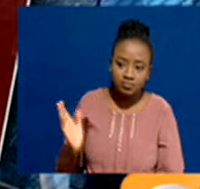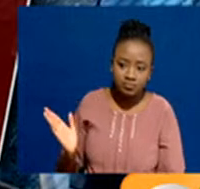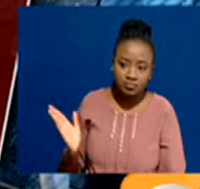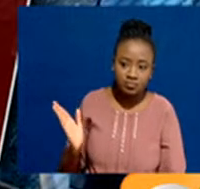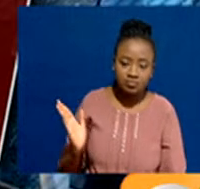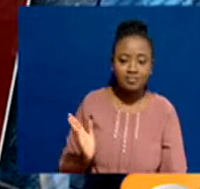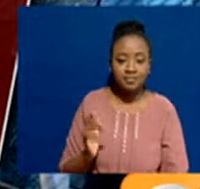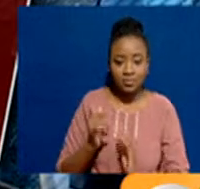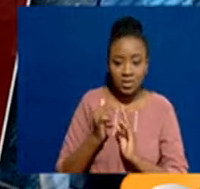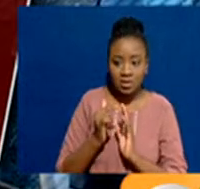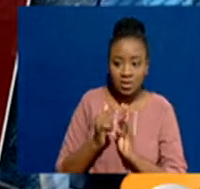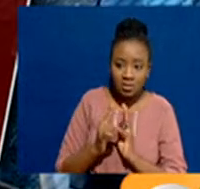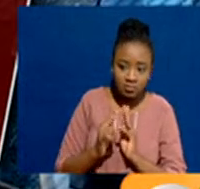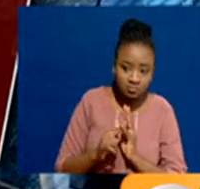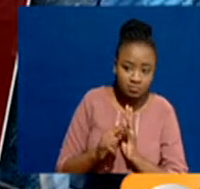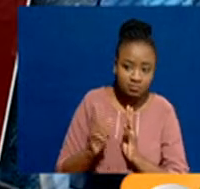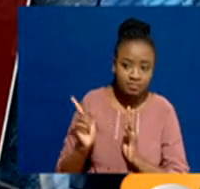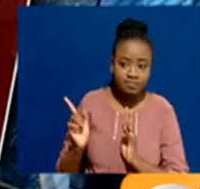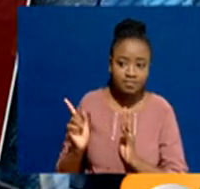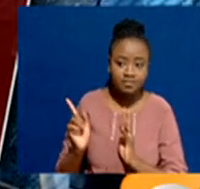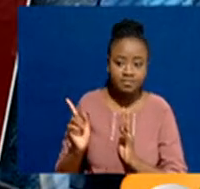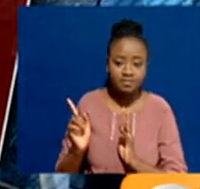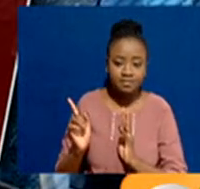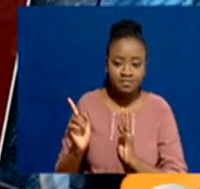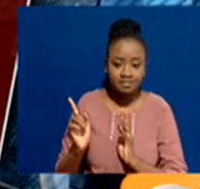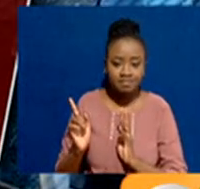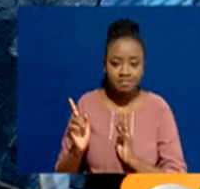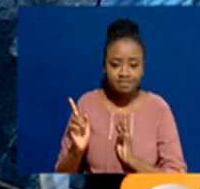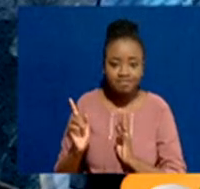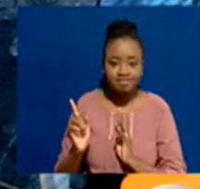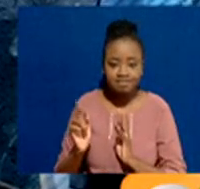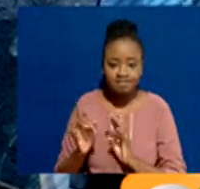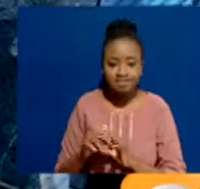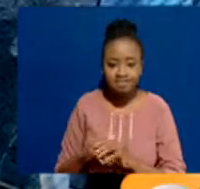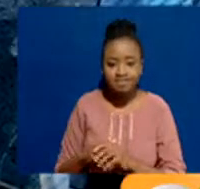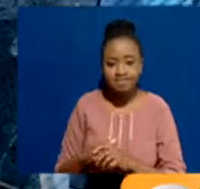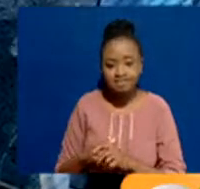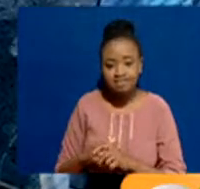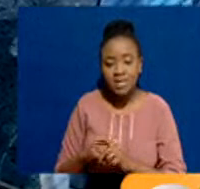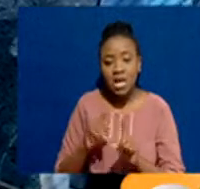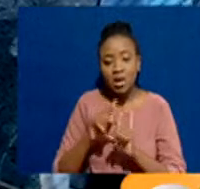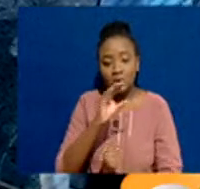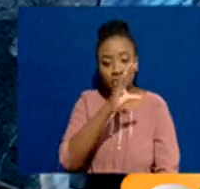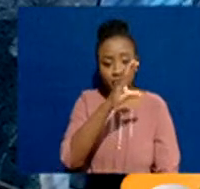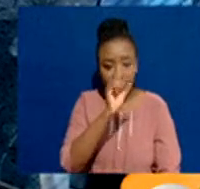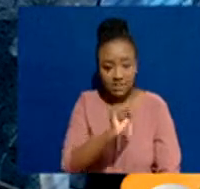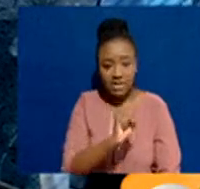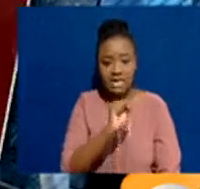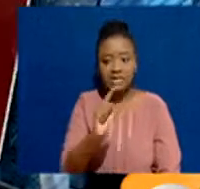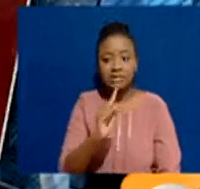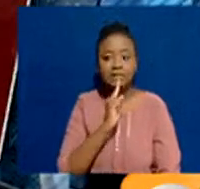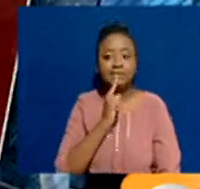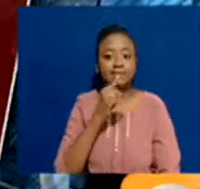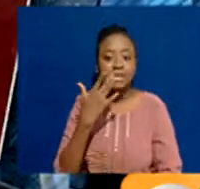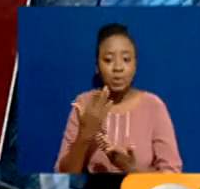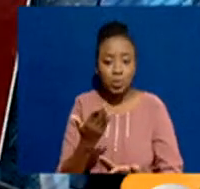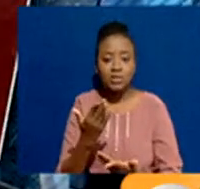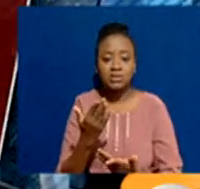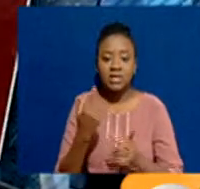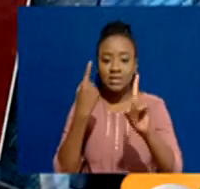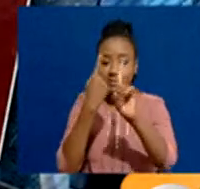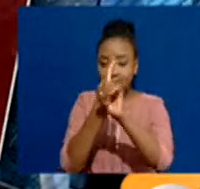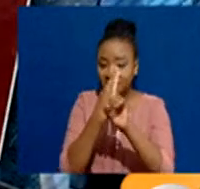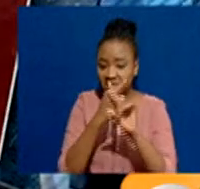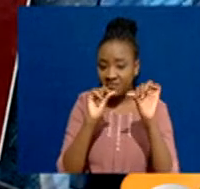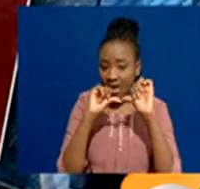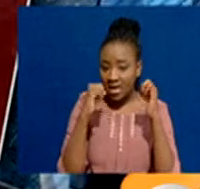Authority to construct access roads to the markets. Murkomen also called on relevant agencies